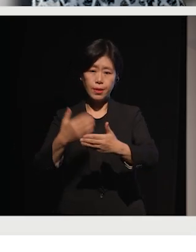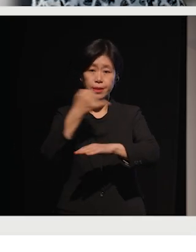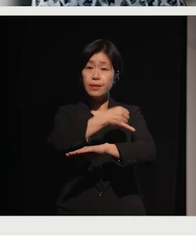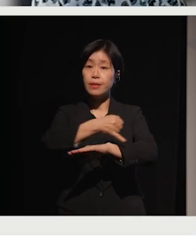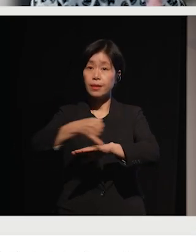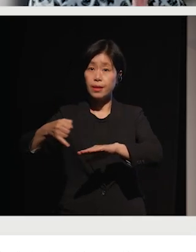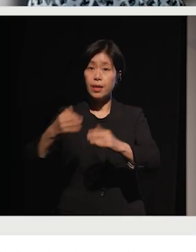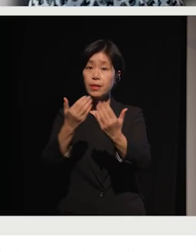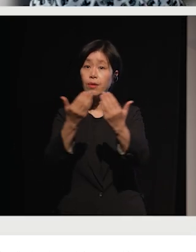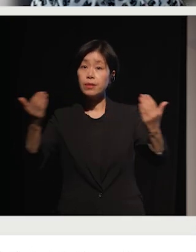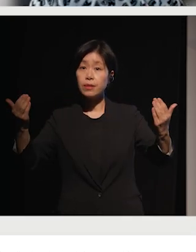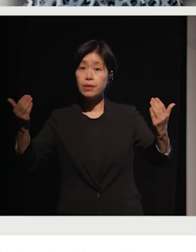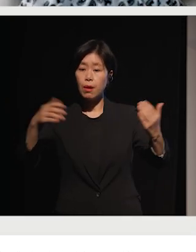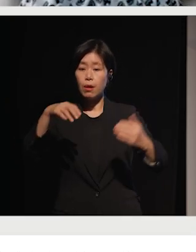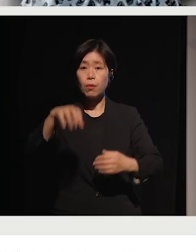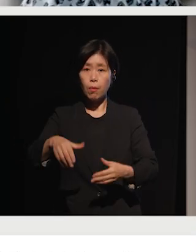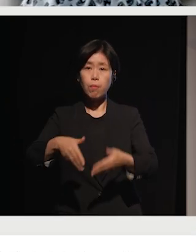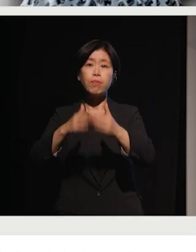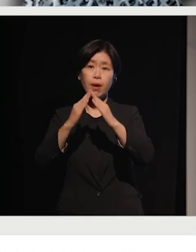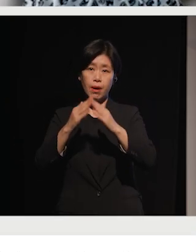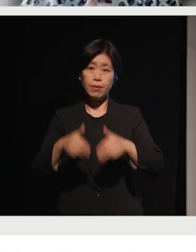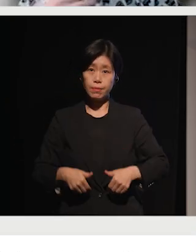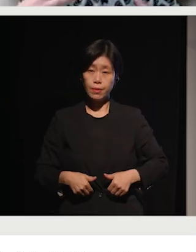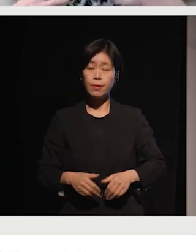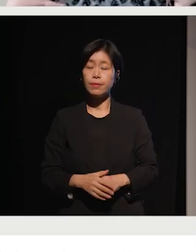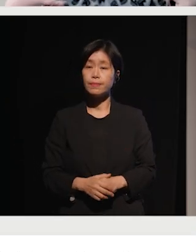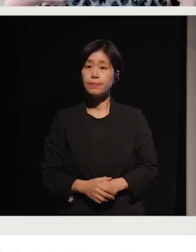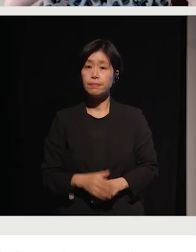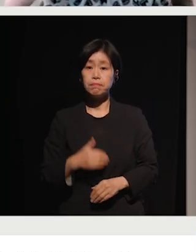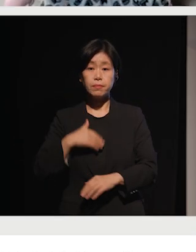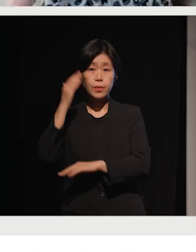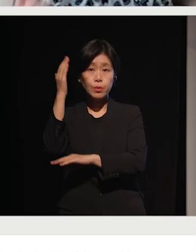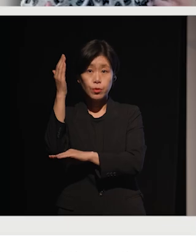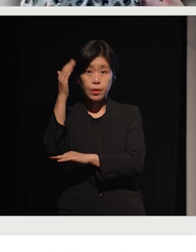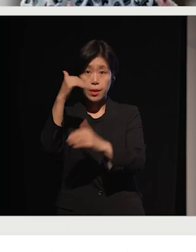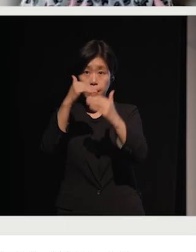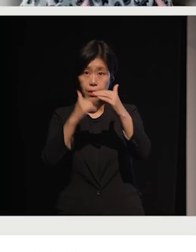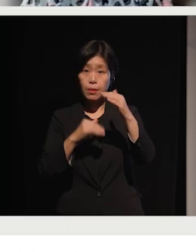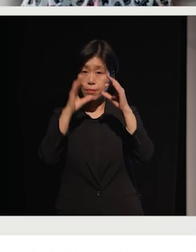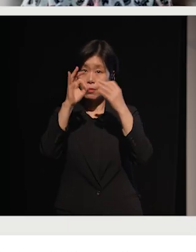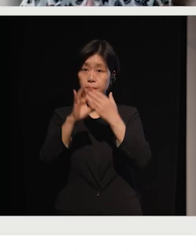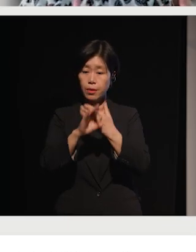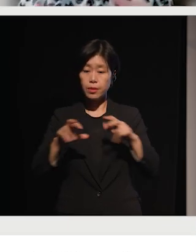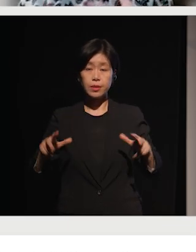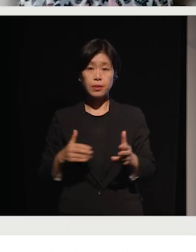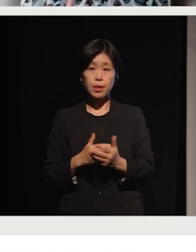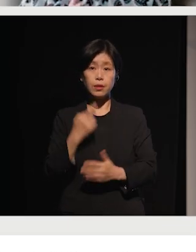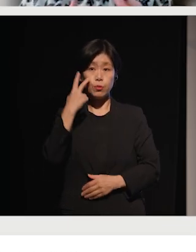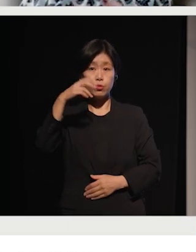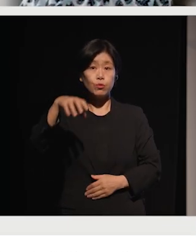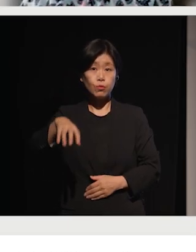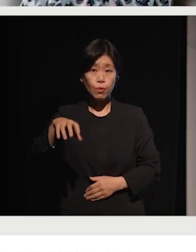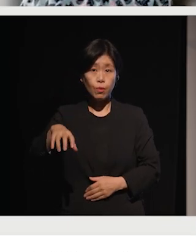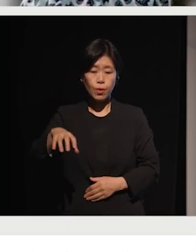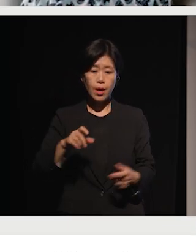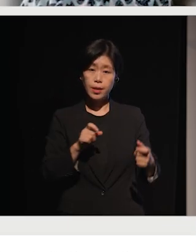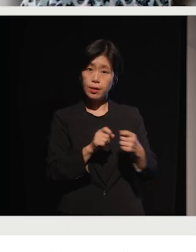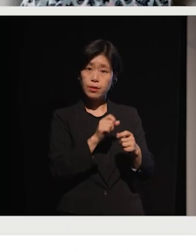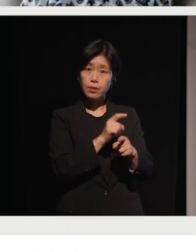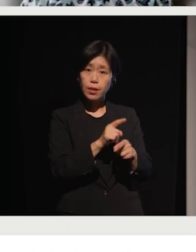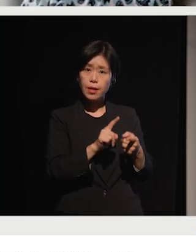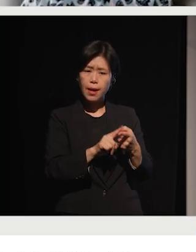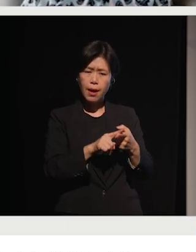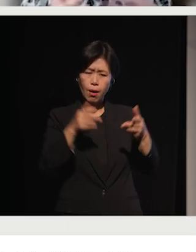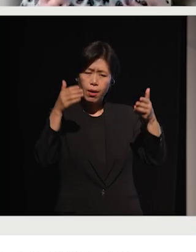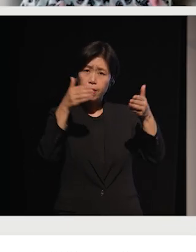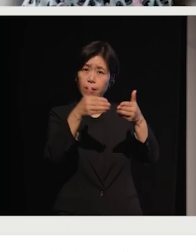exhibitions. I'll talk a little bit more in my presentation about how within accessibility, for many, many years in the United States,